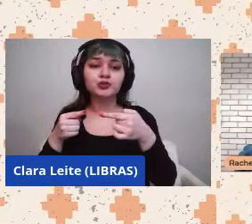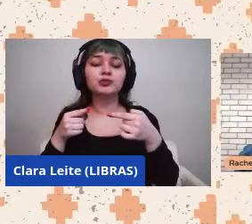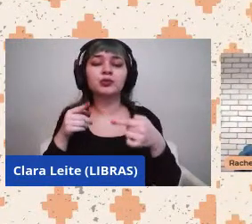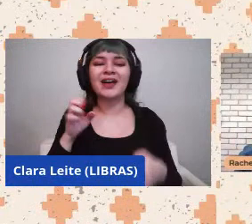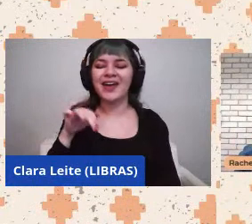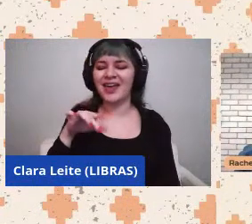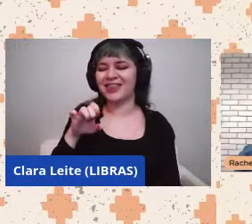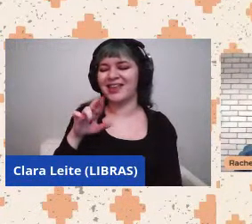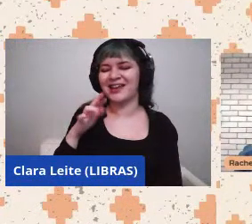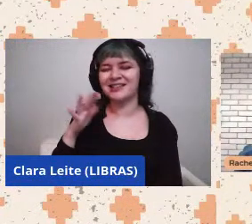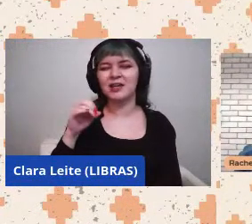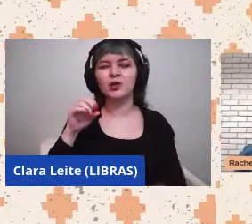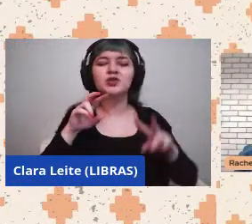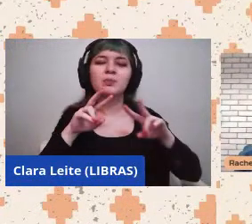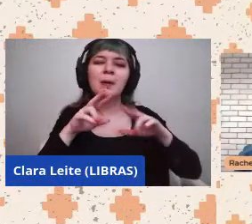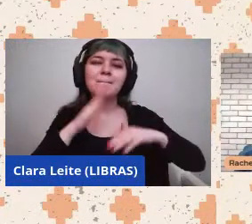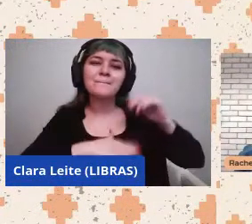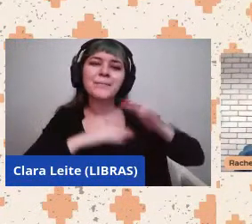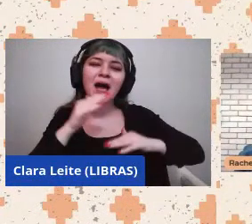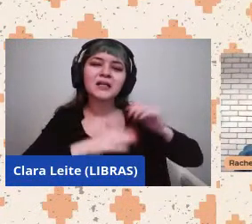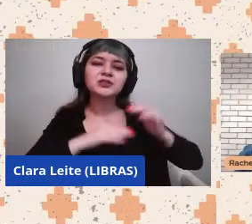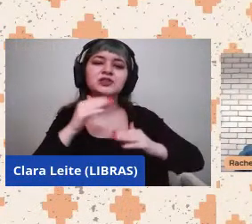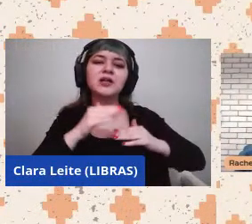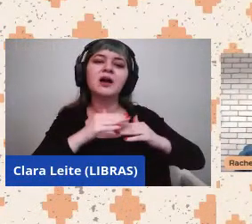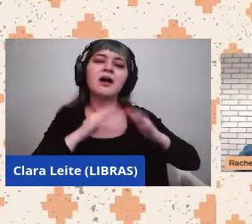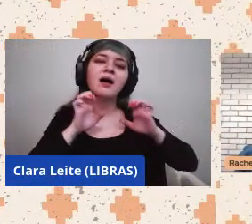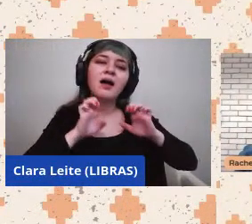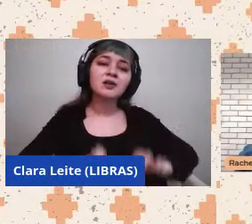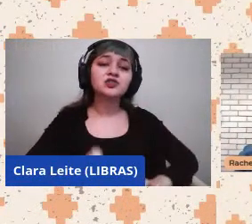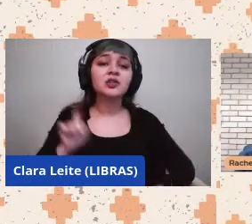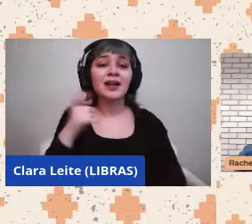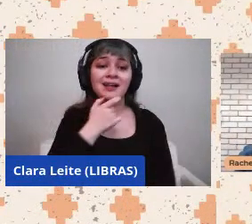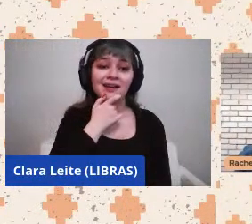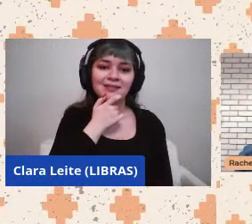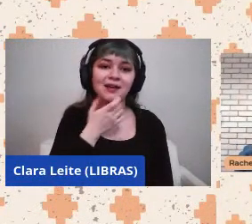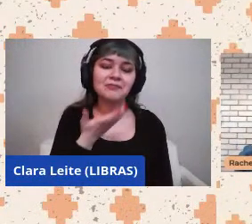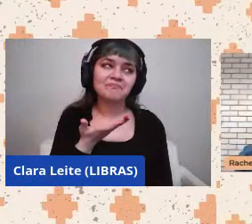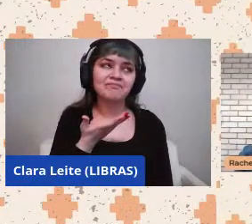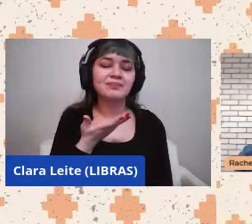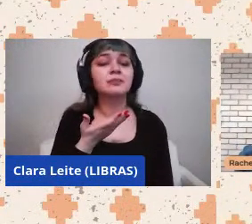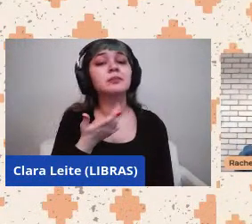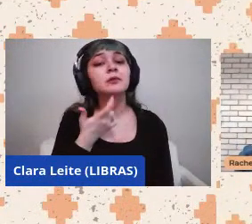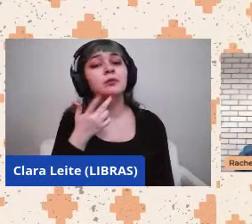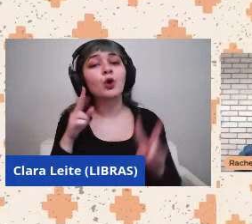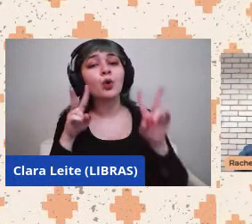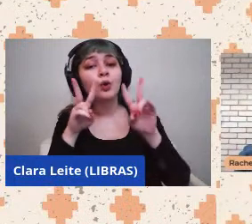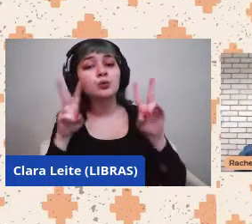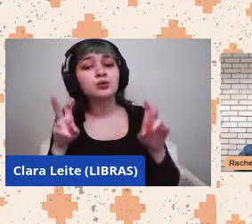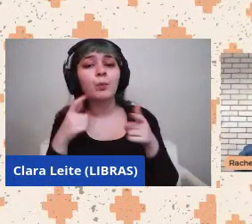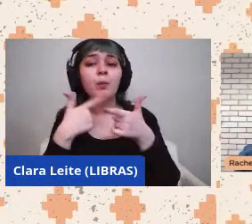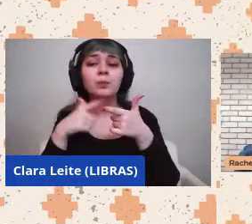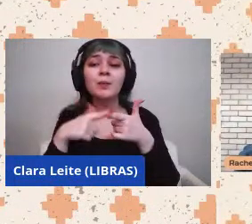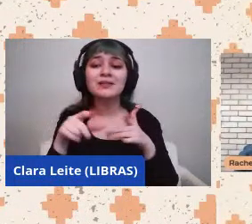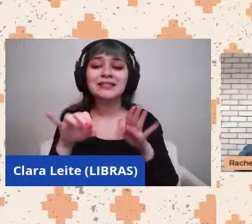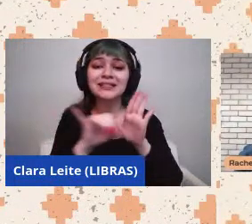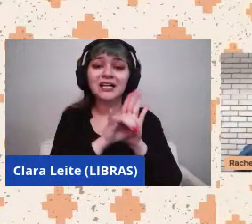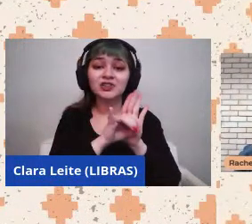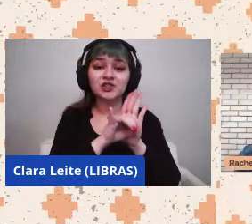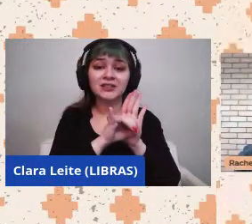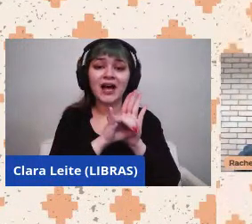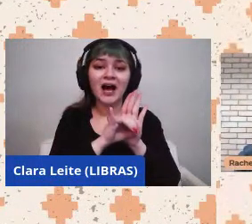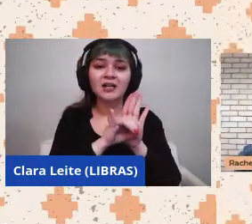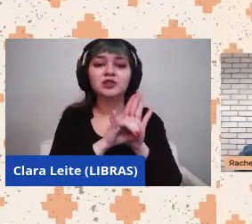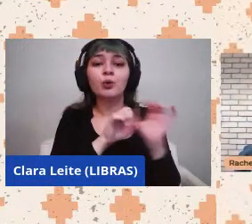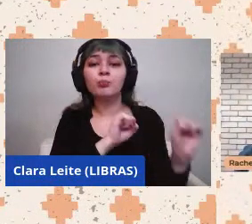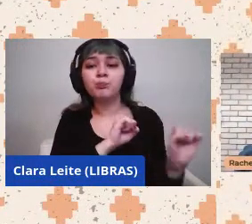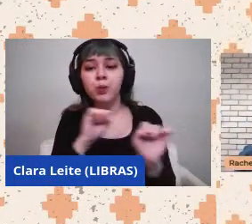ethical procedures and processes, I would suggest. When we turn to issues around identity, power, and positionality, so